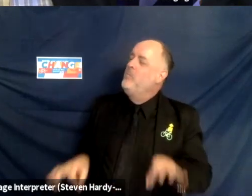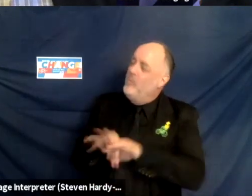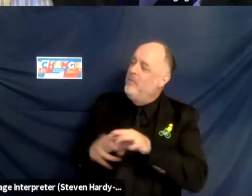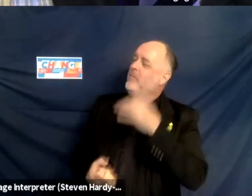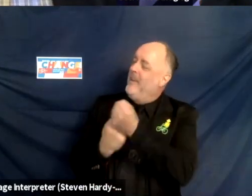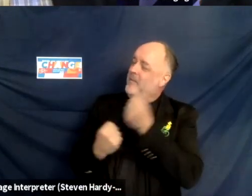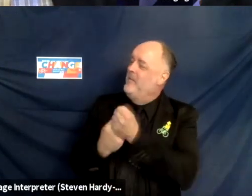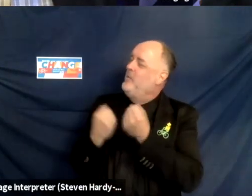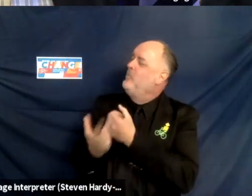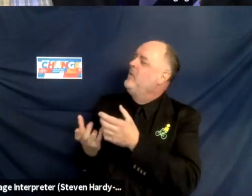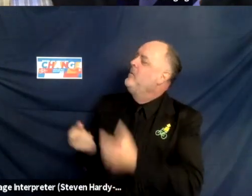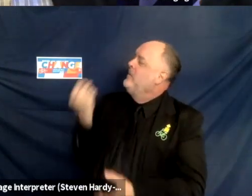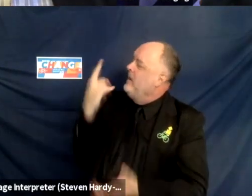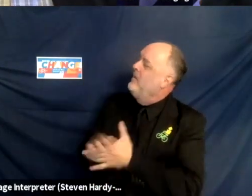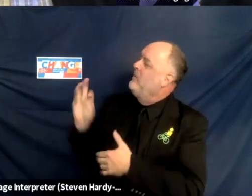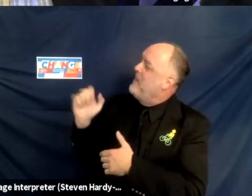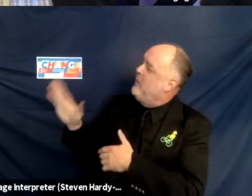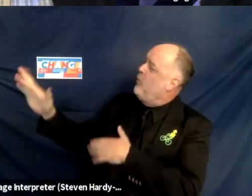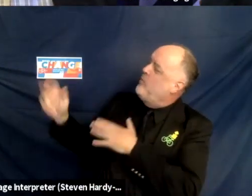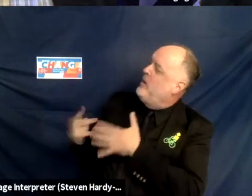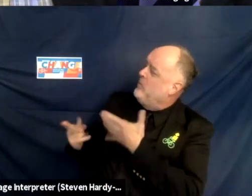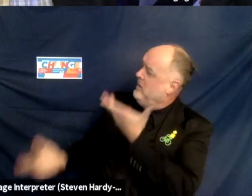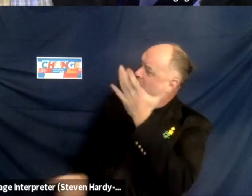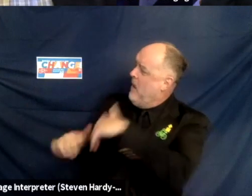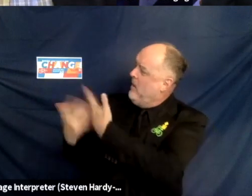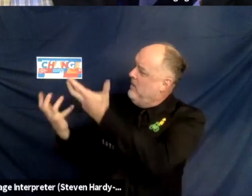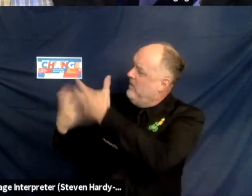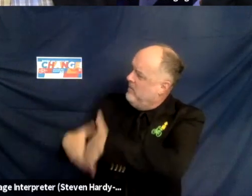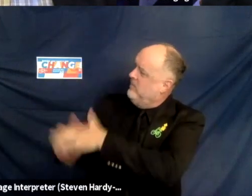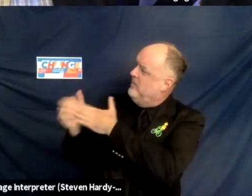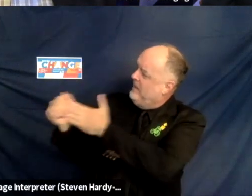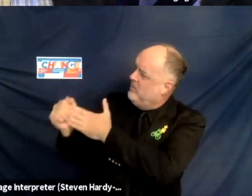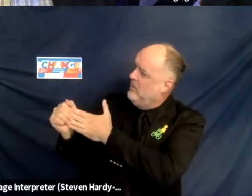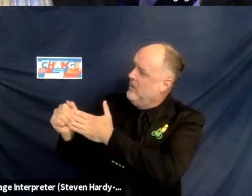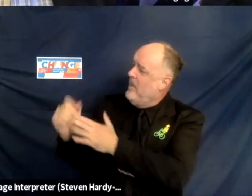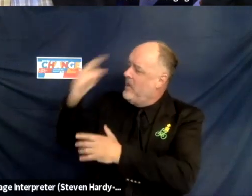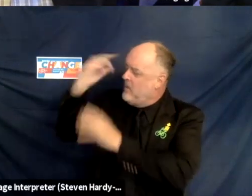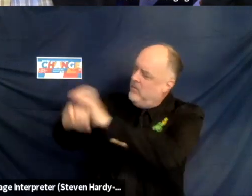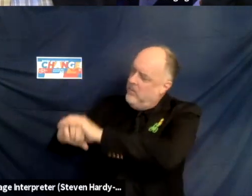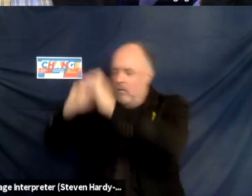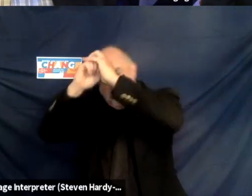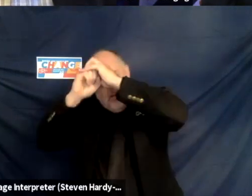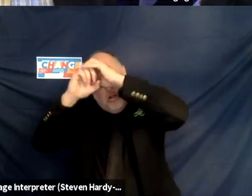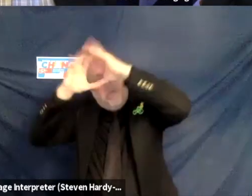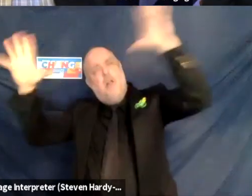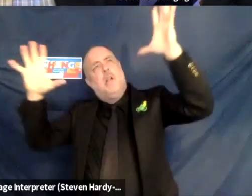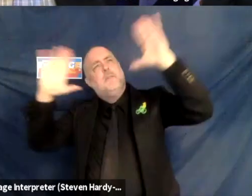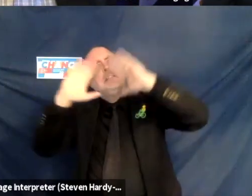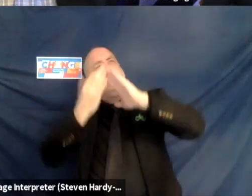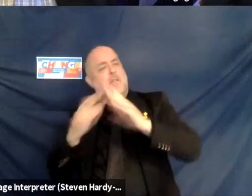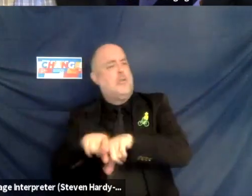priority and think about how they fit. Right. So for us, a lot of it was about the perception of the city and about economic growth. And so